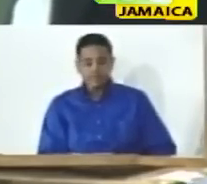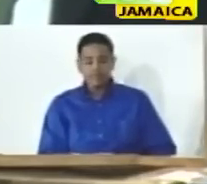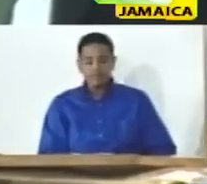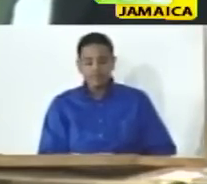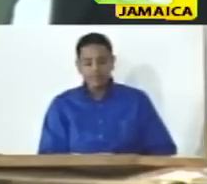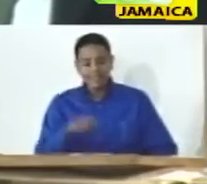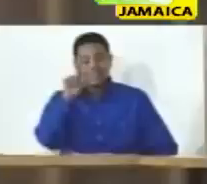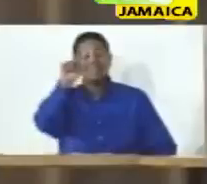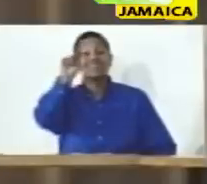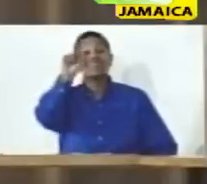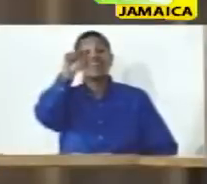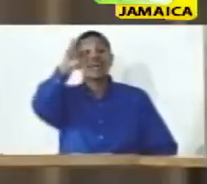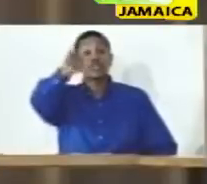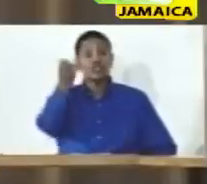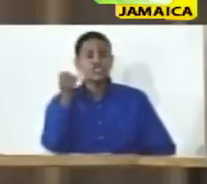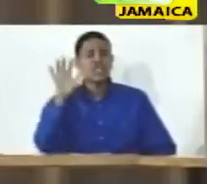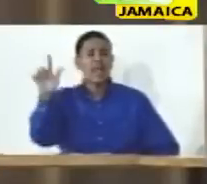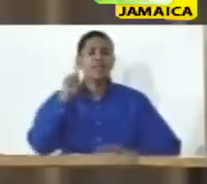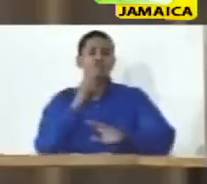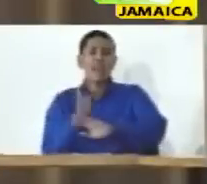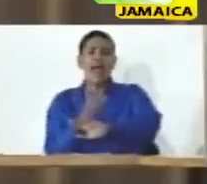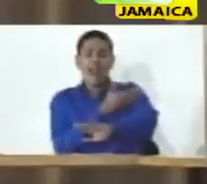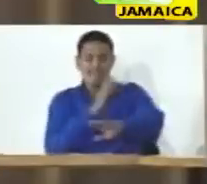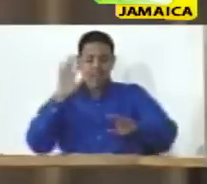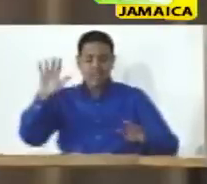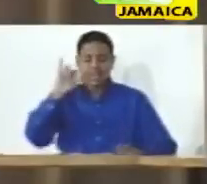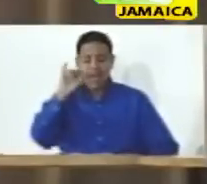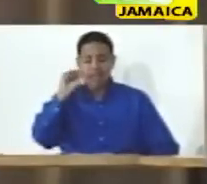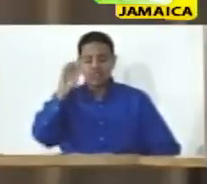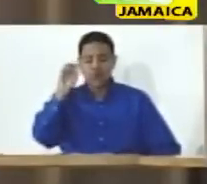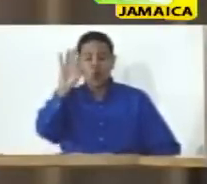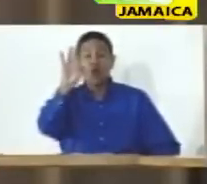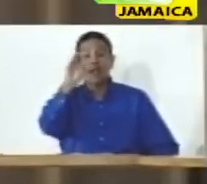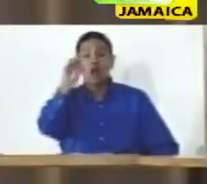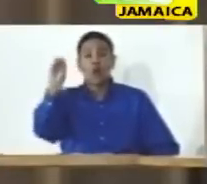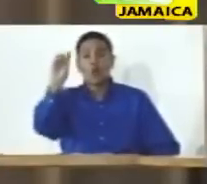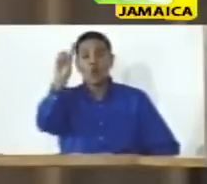Tax Administration Jamaica advanced its ISO